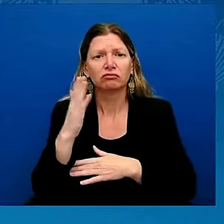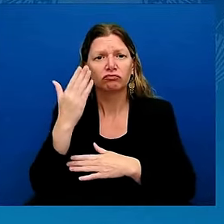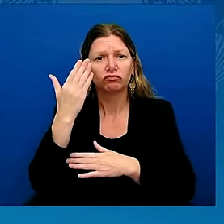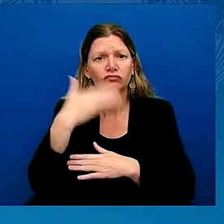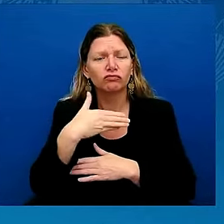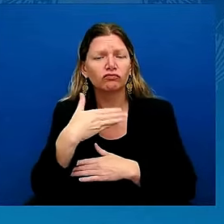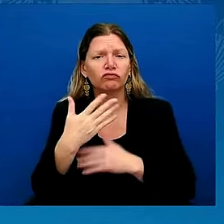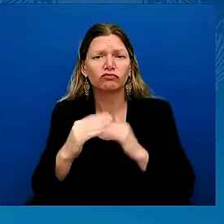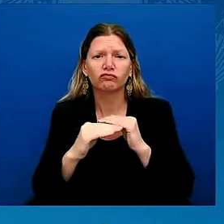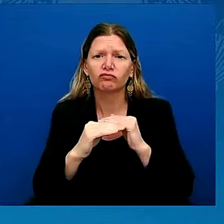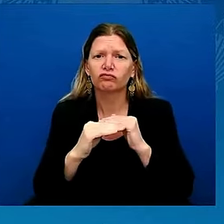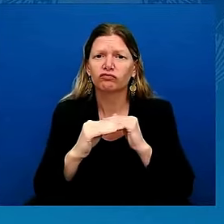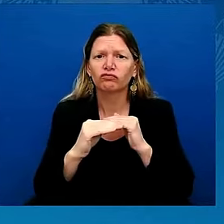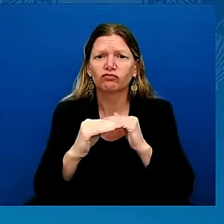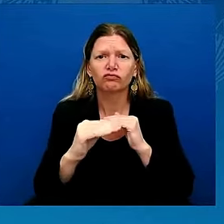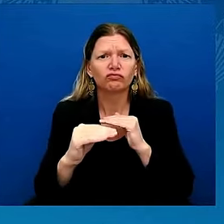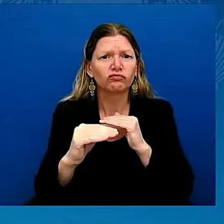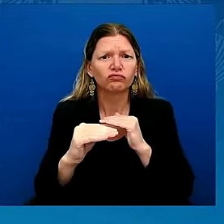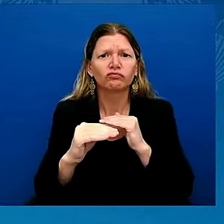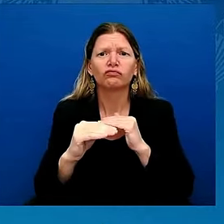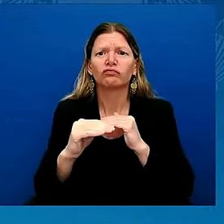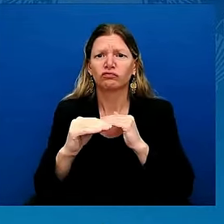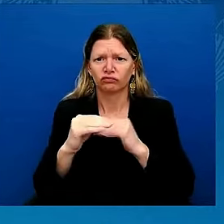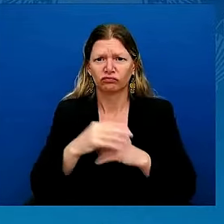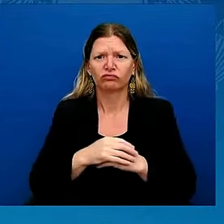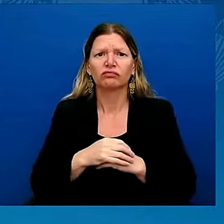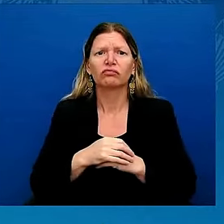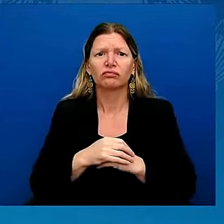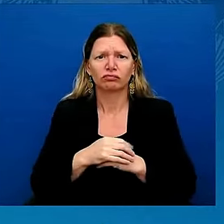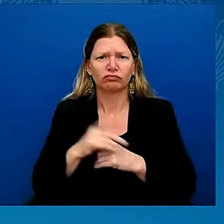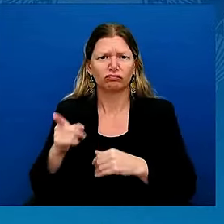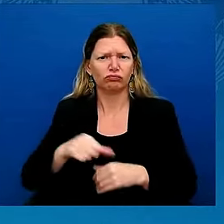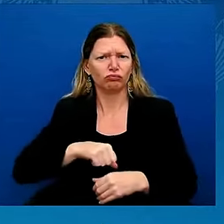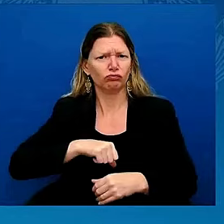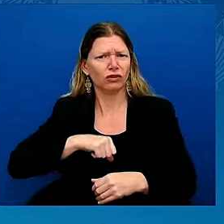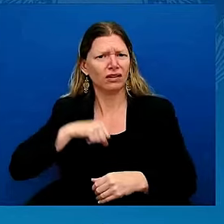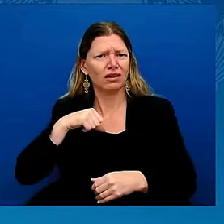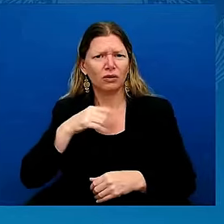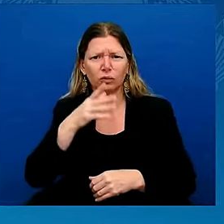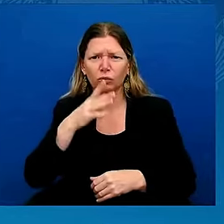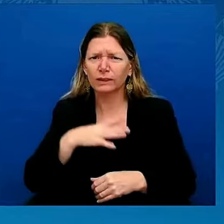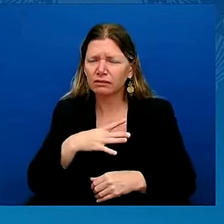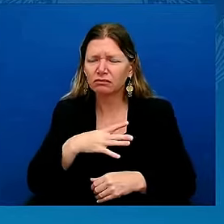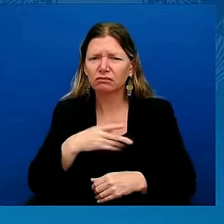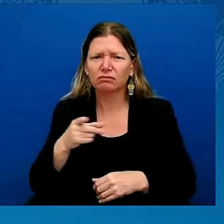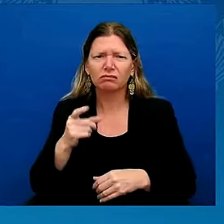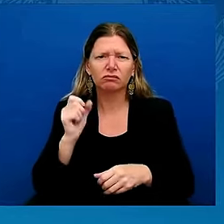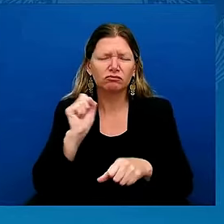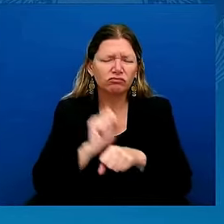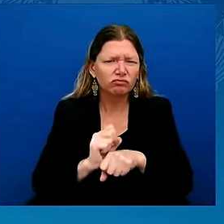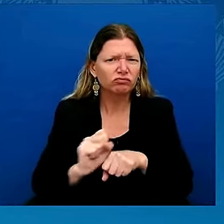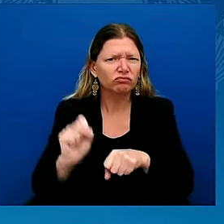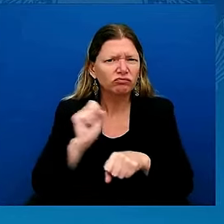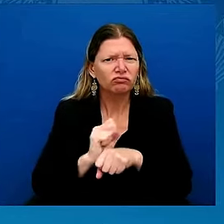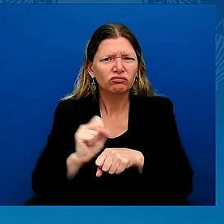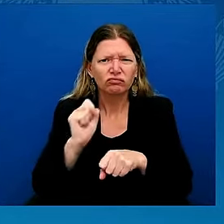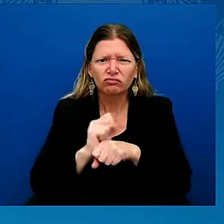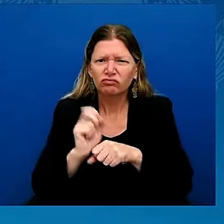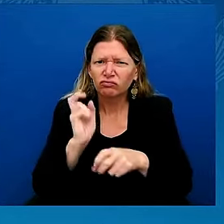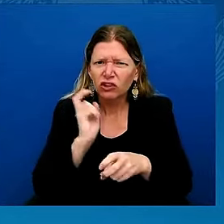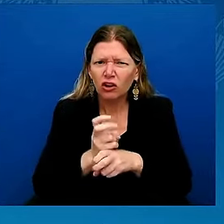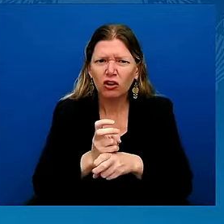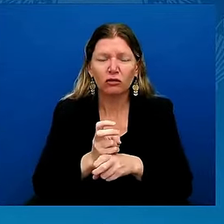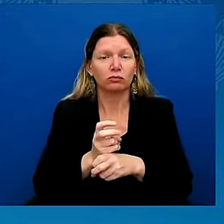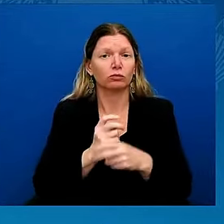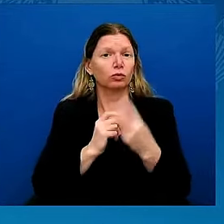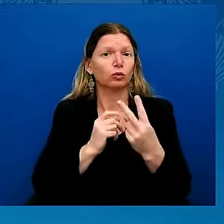her. She was a proud woman. She was a hardworking woman. She had two goals in her life: to raise her two daughters, my sister Maya and